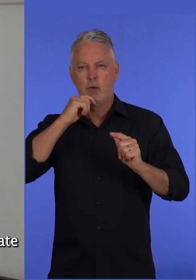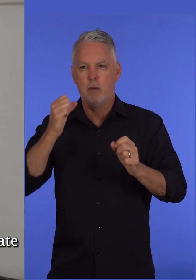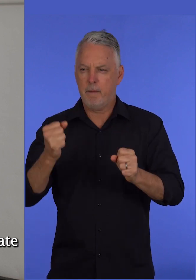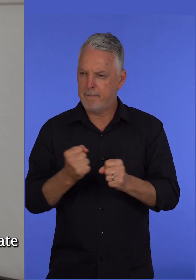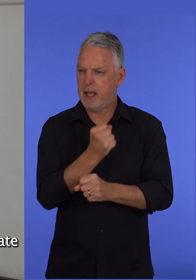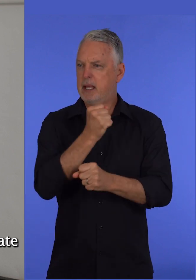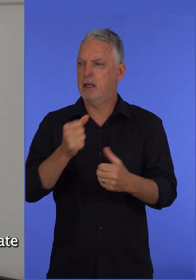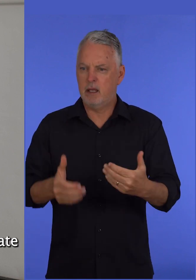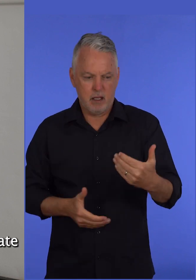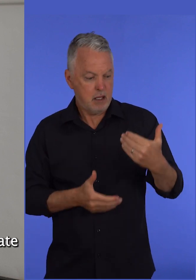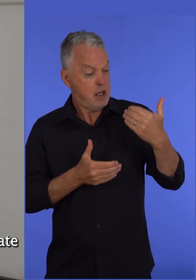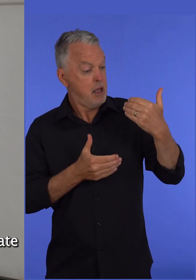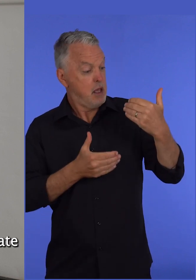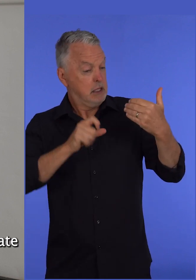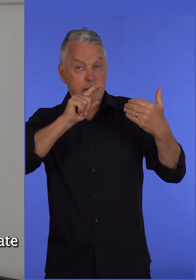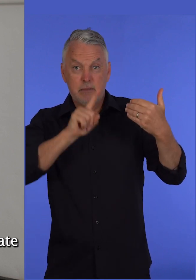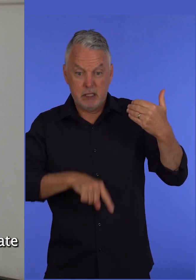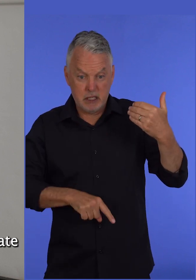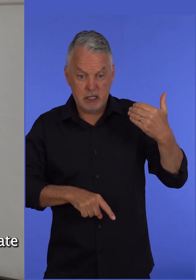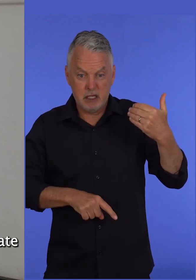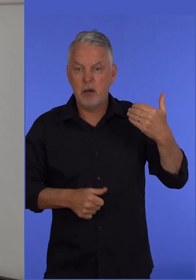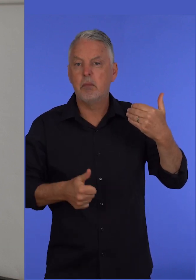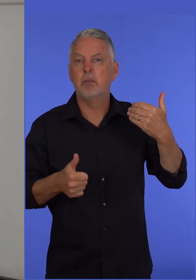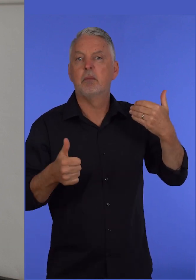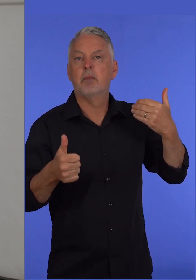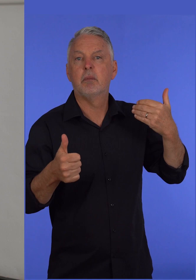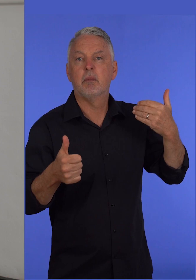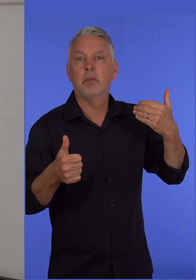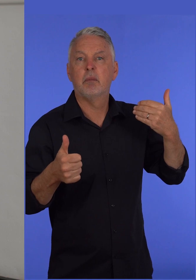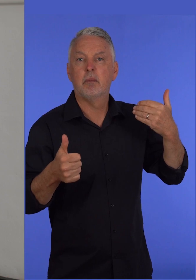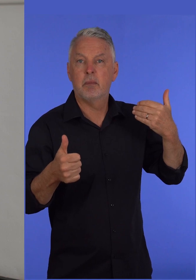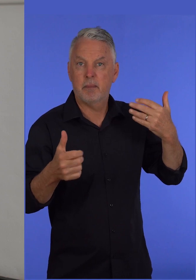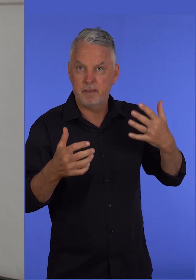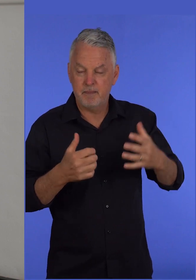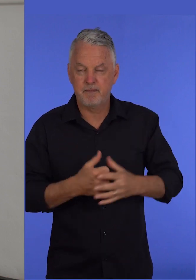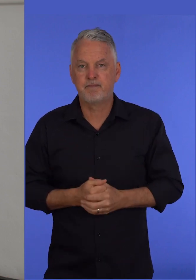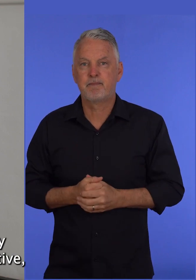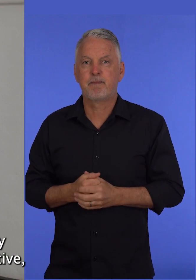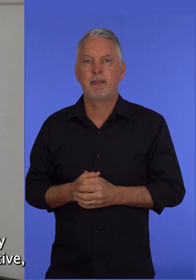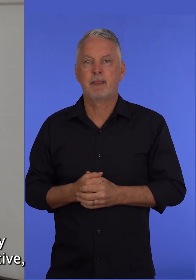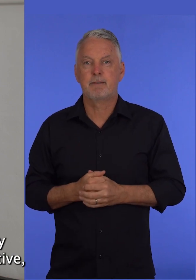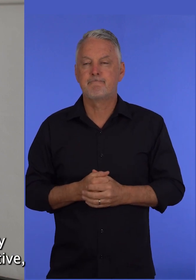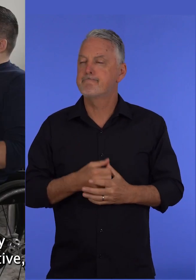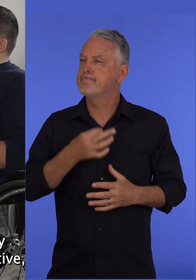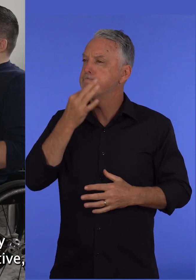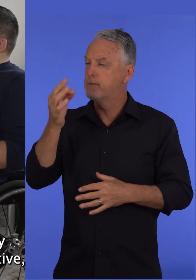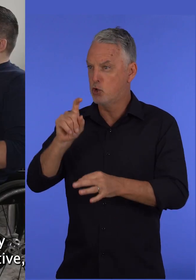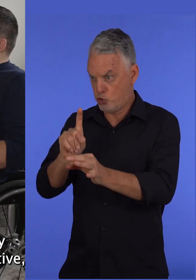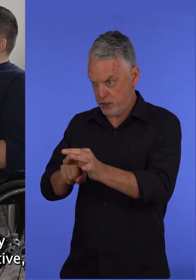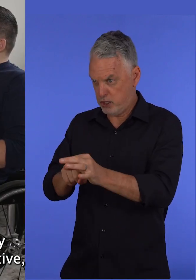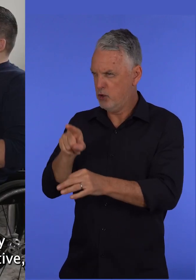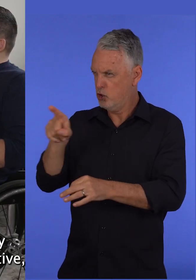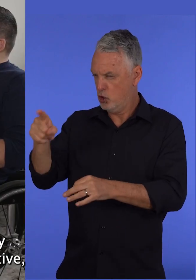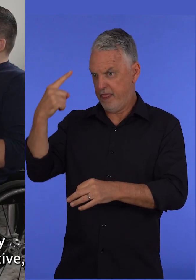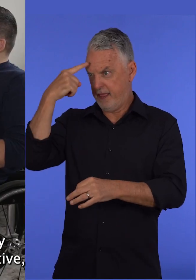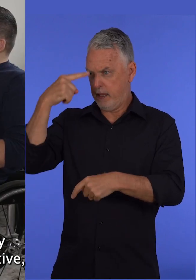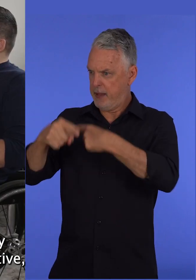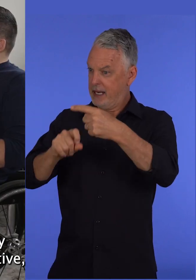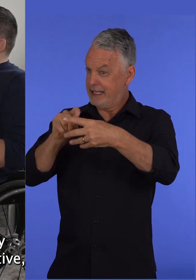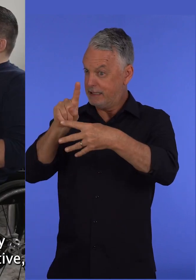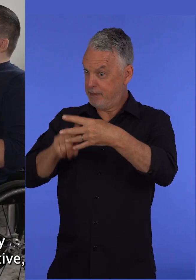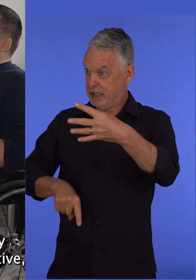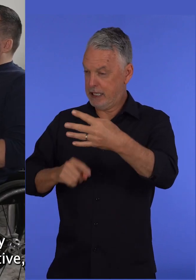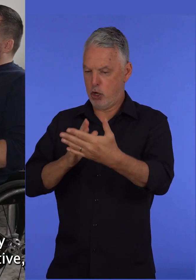to alleviate what no doubt is fear. When we think of disability from